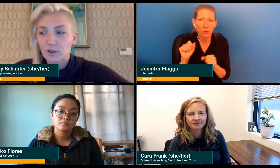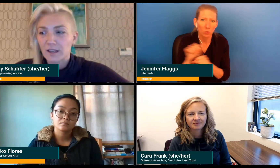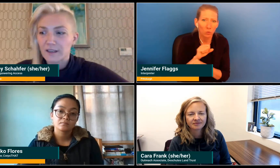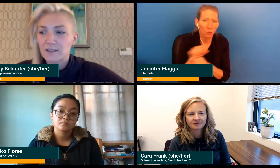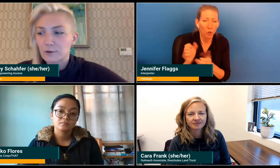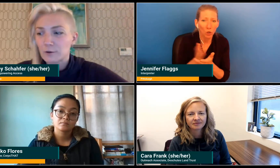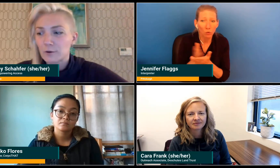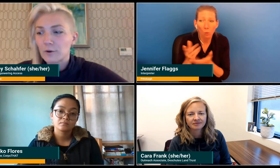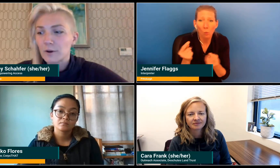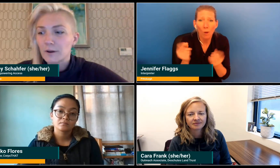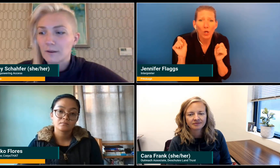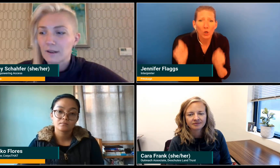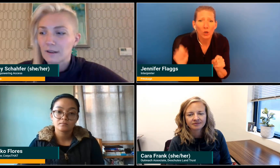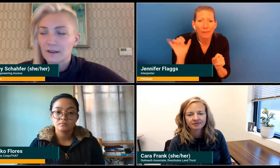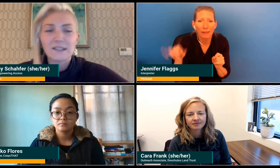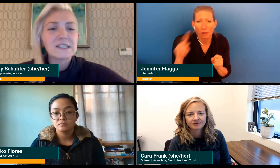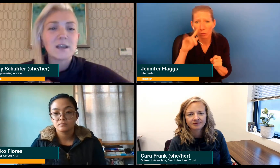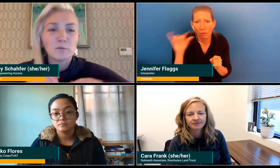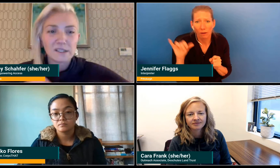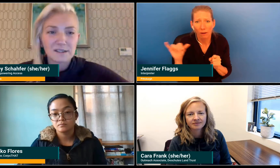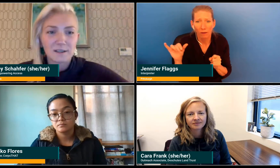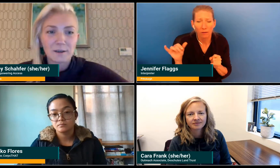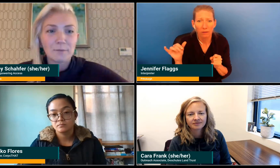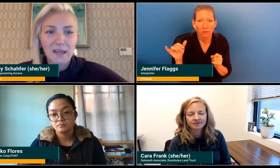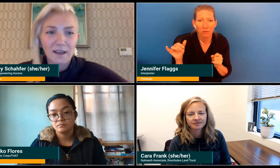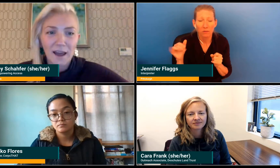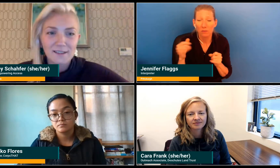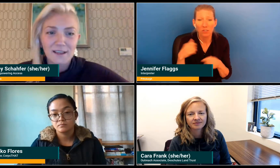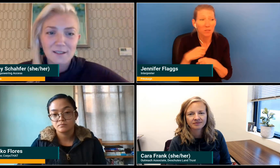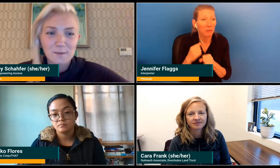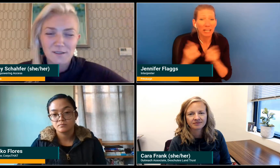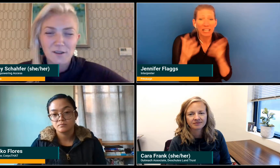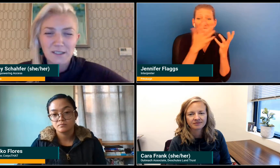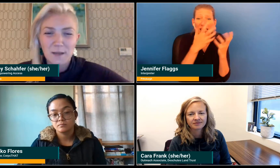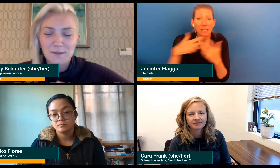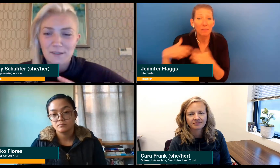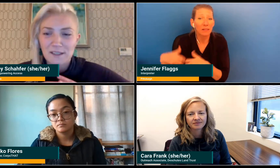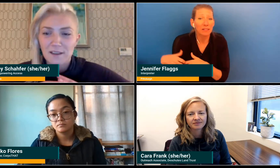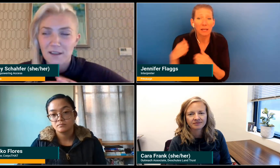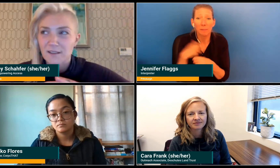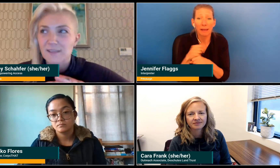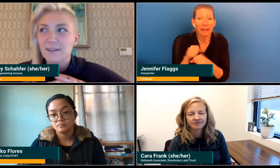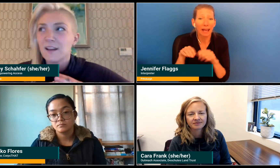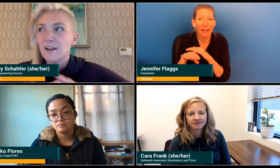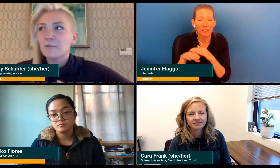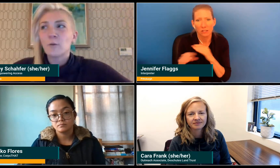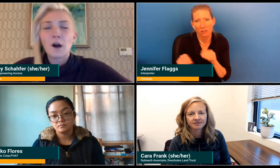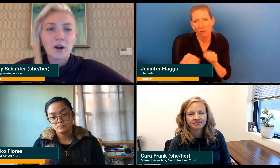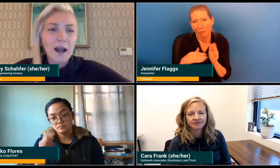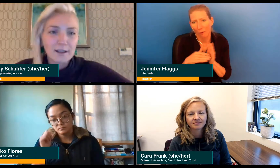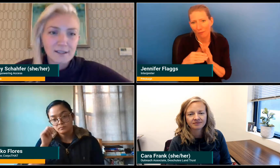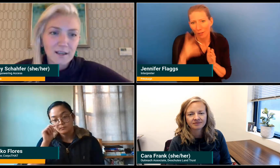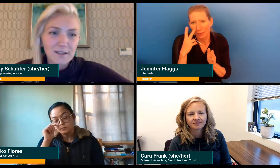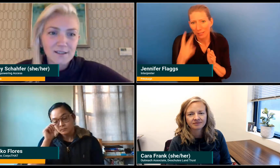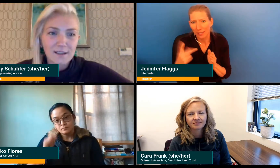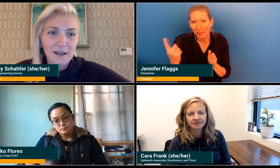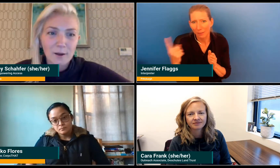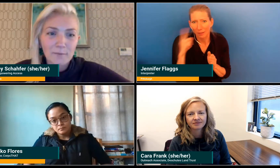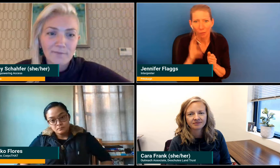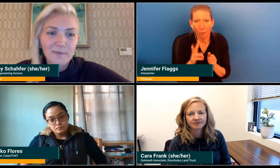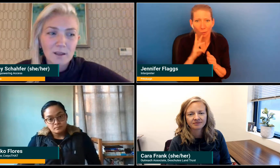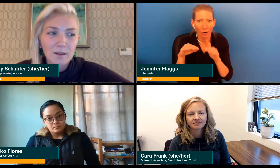could look like to like seamlessly make access, because a lot of times we see things for water